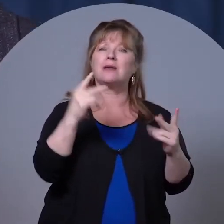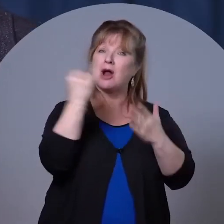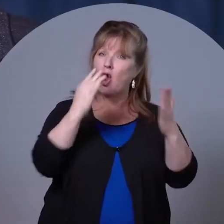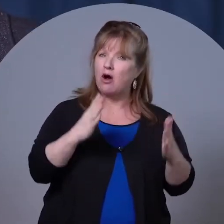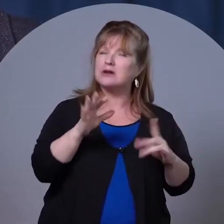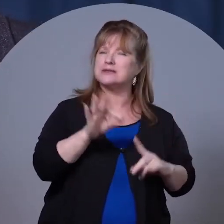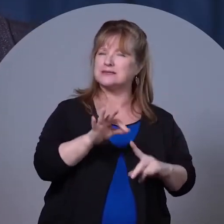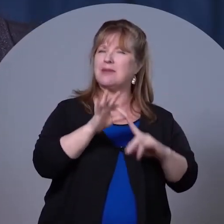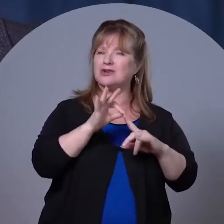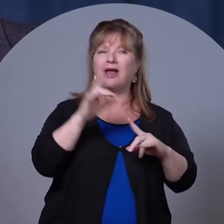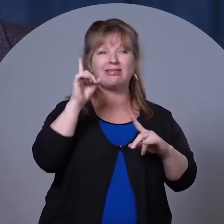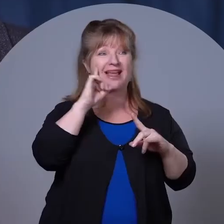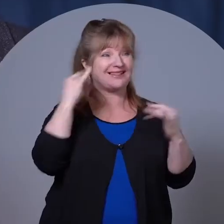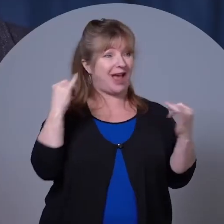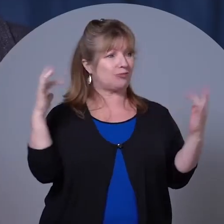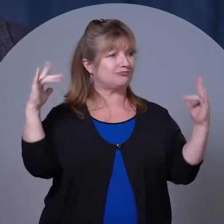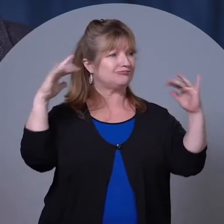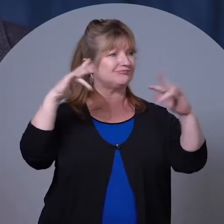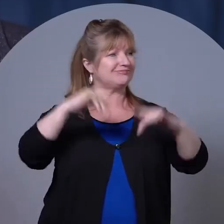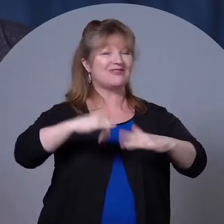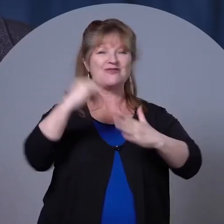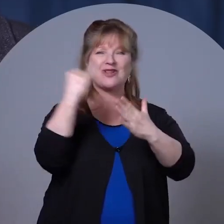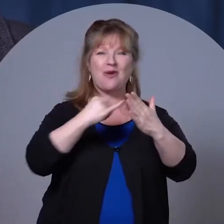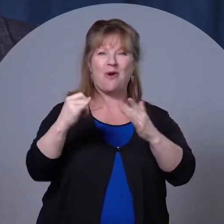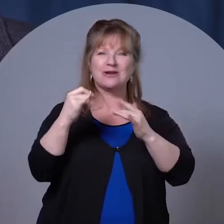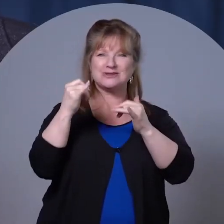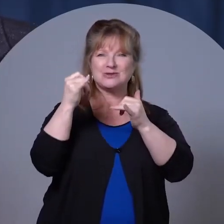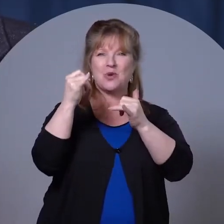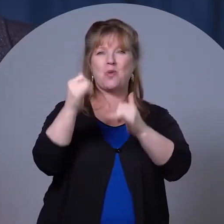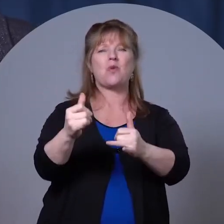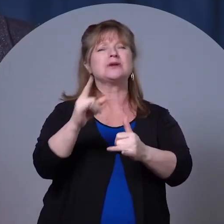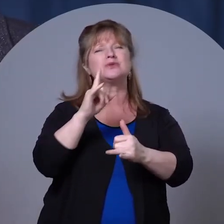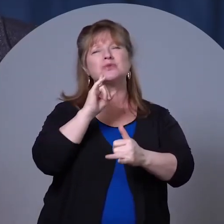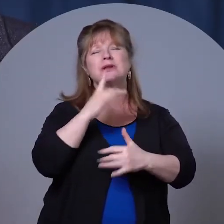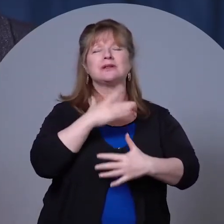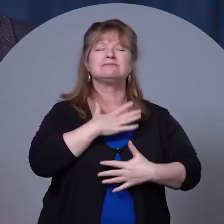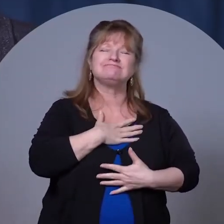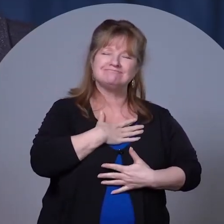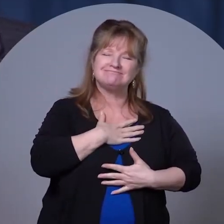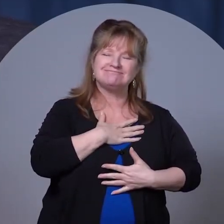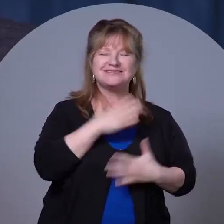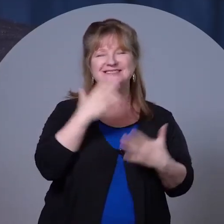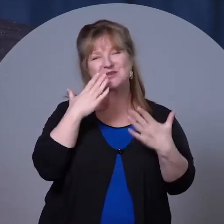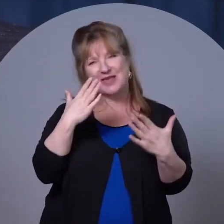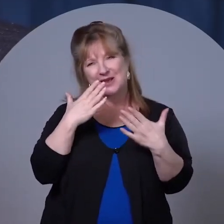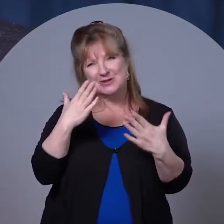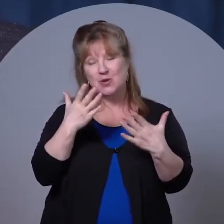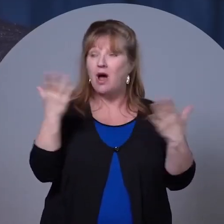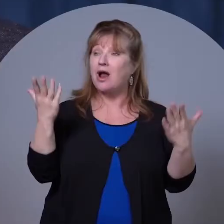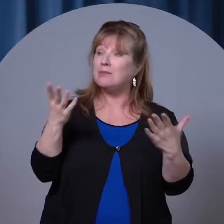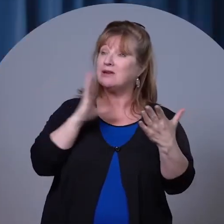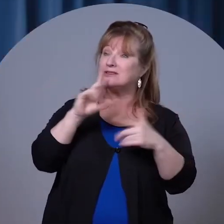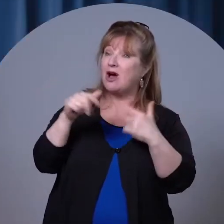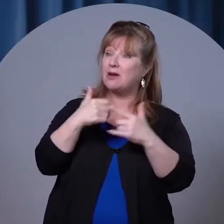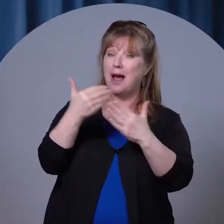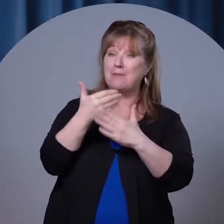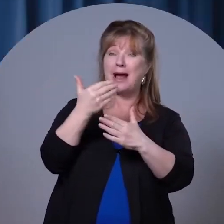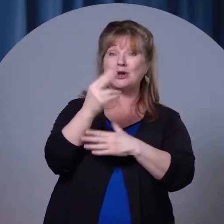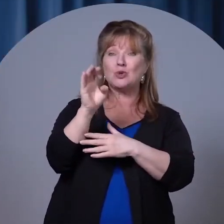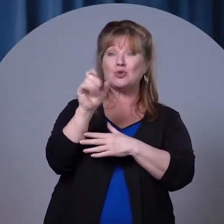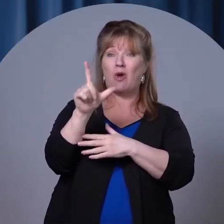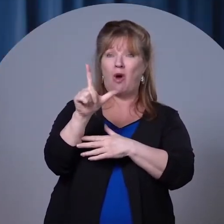and continue to thrive in our communities. Our students attend public, private, and home schools. Also,